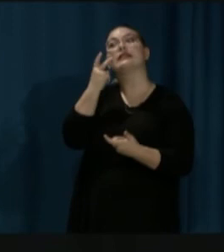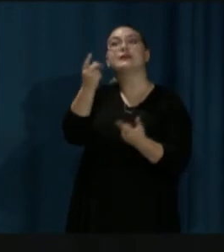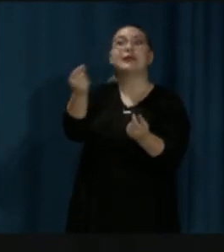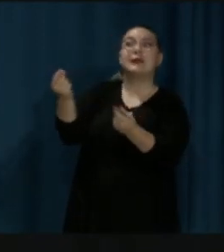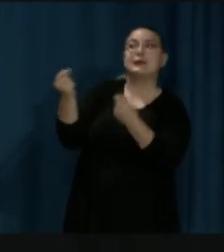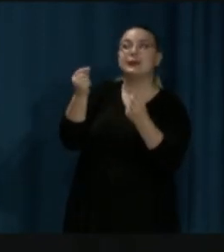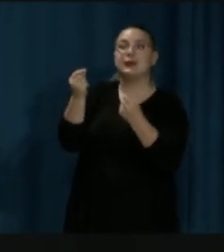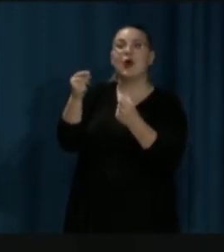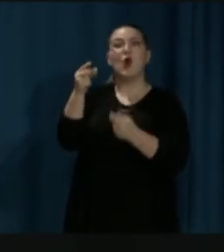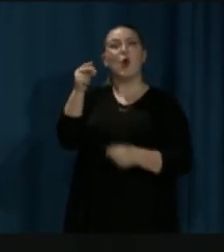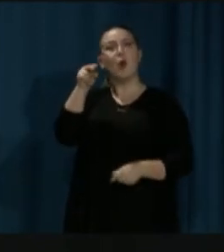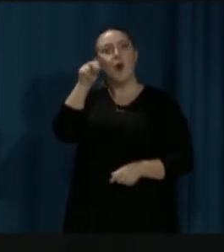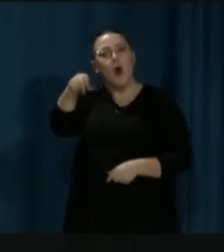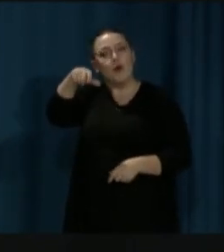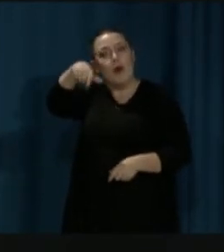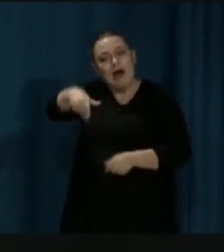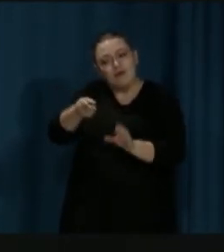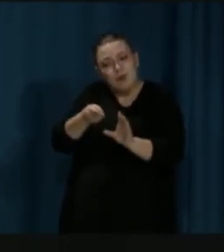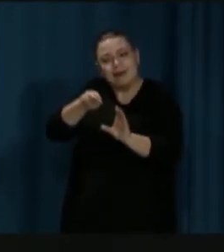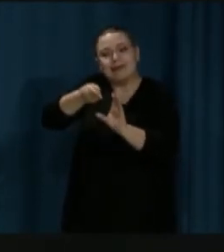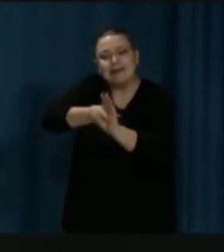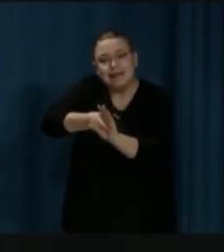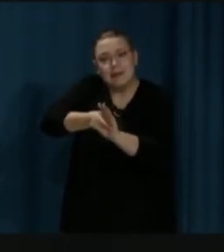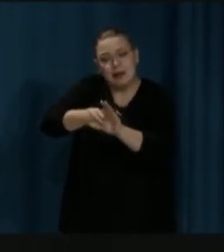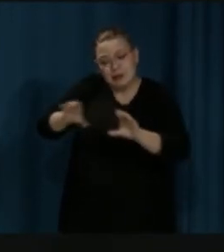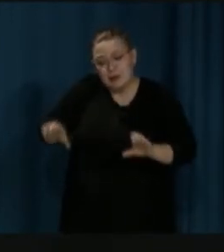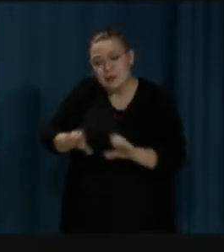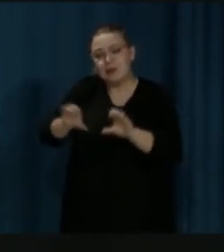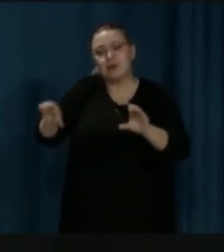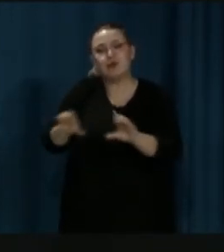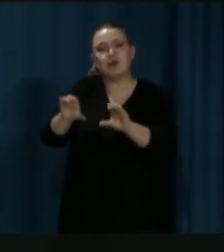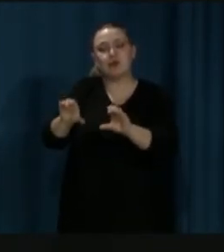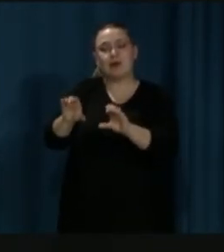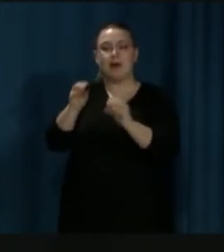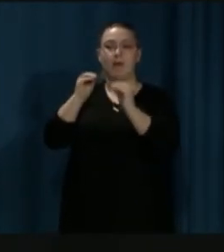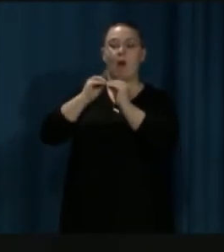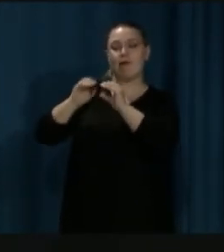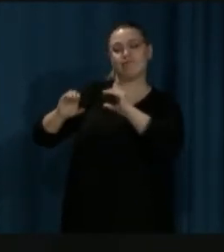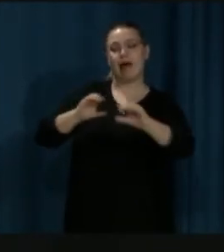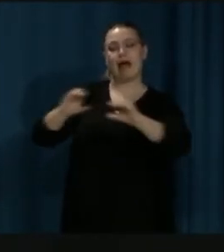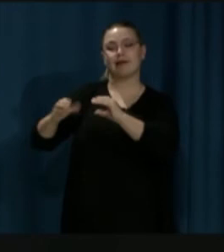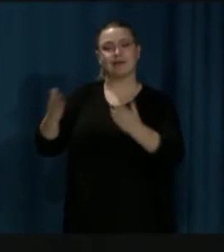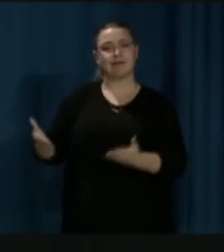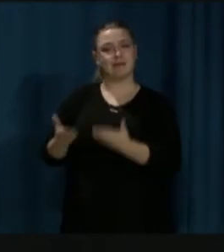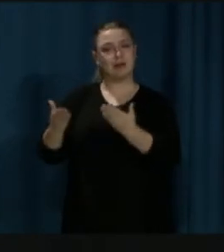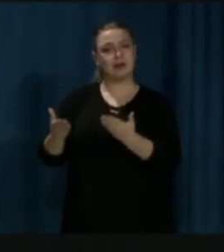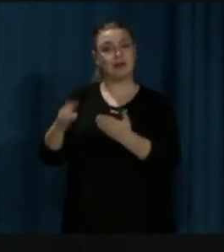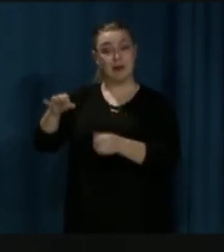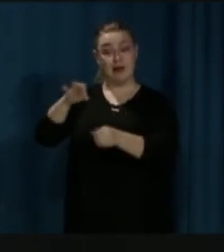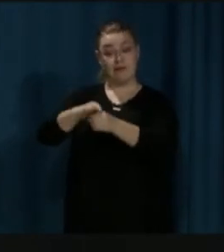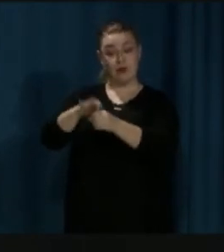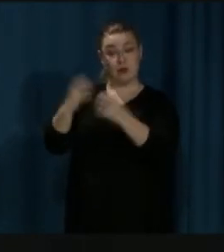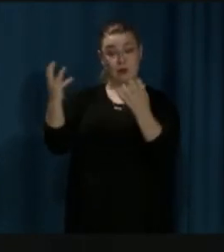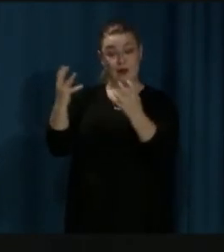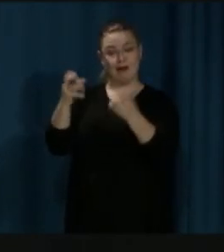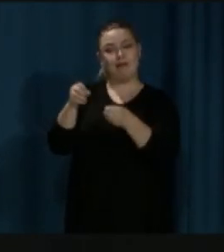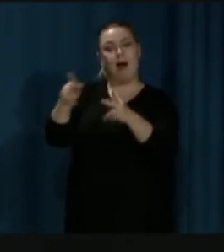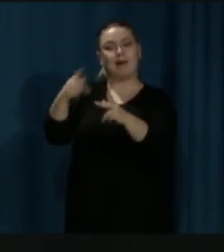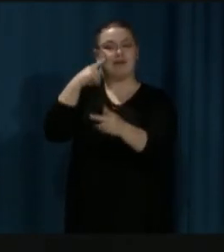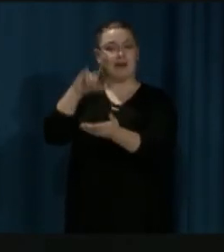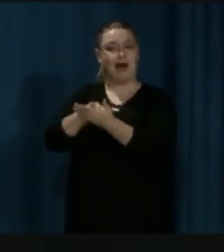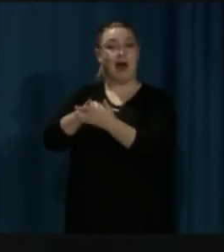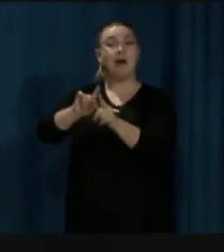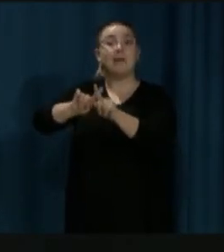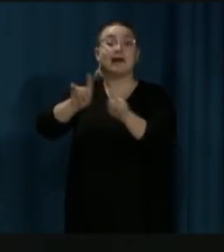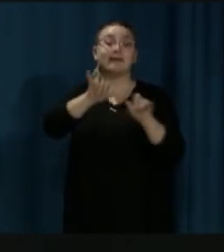people interacting out there. This is where I need to take an active role. And so my vote is an opportunity to do that. But so is my poll